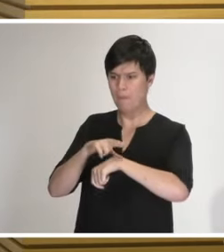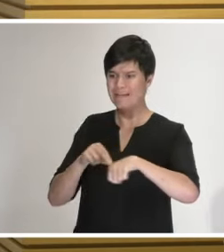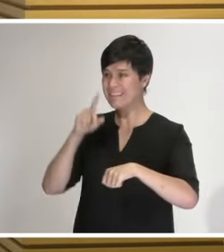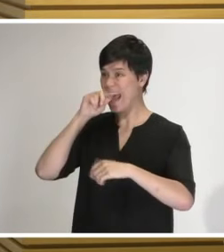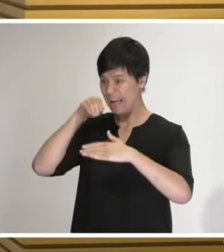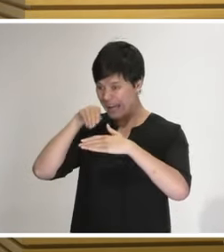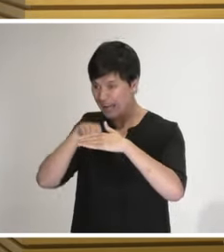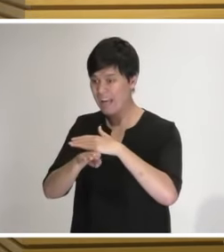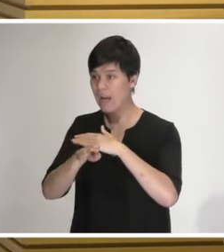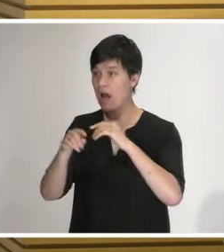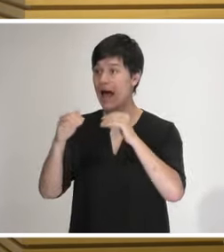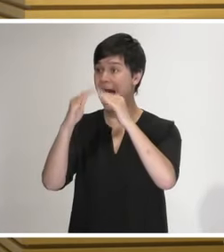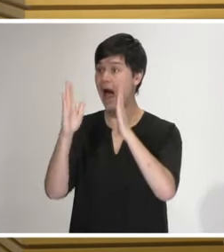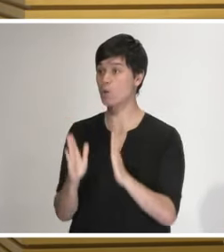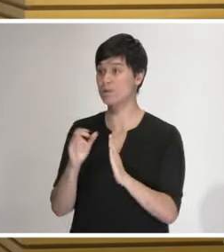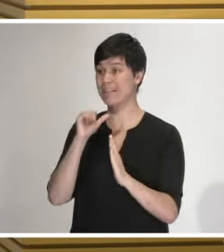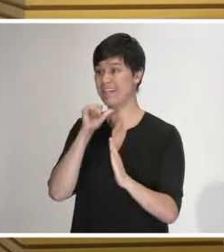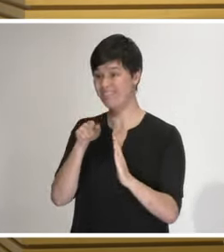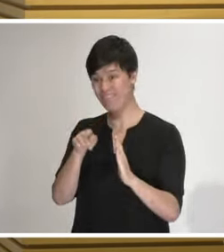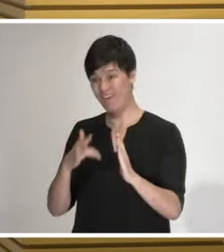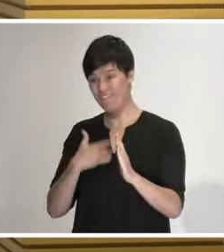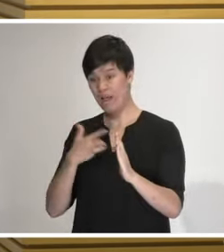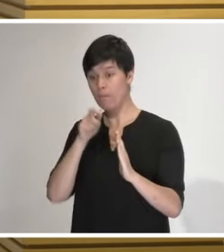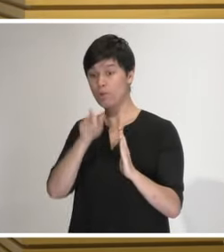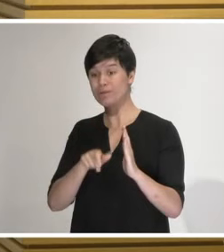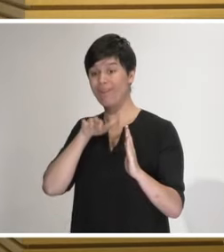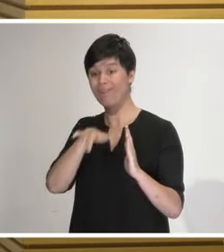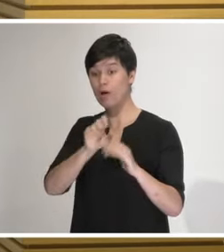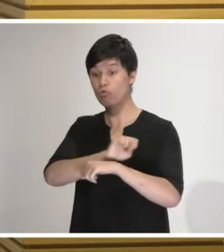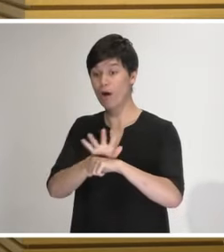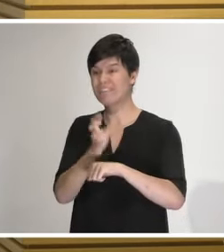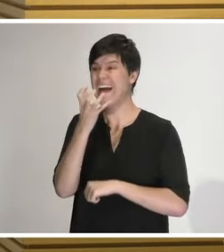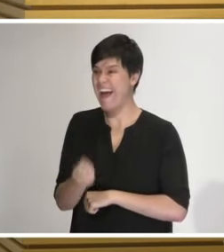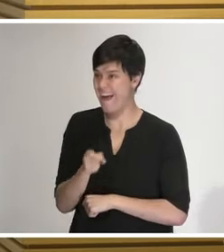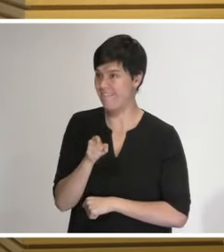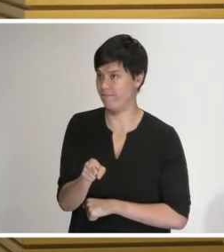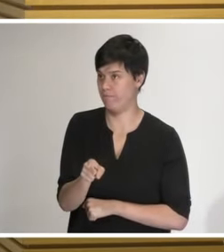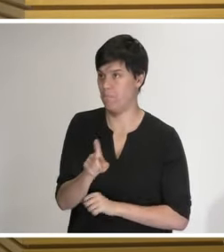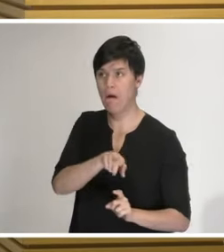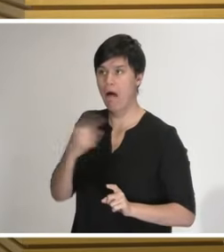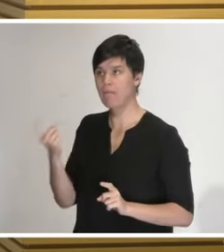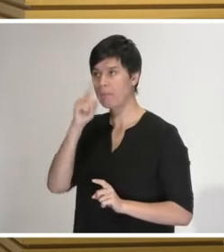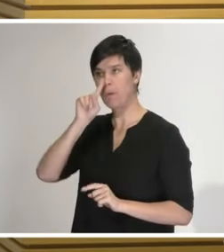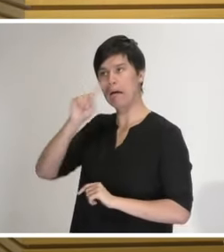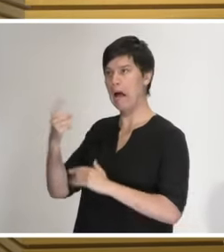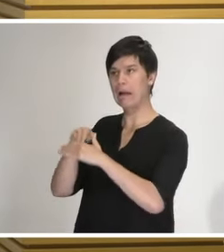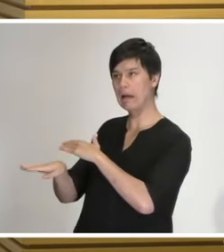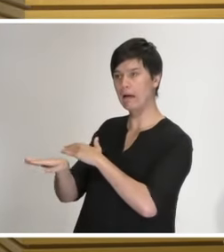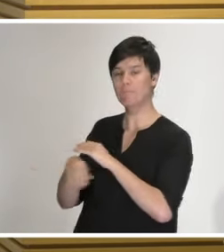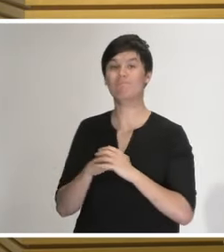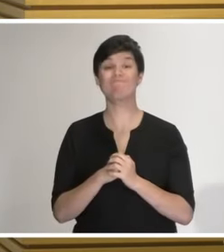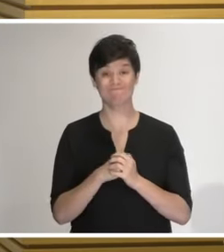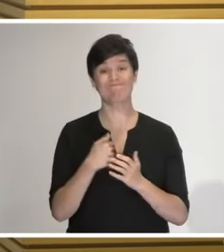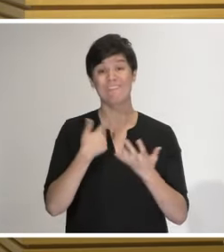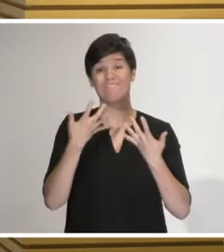ensure lockdown compliance if they reasonably believe that someone had COVID-19, which is obviously a pretty high bar to meet. If you look at the Section 70 notice that I've just